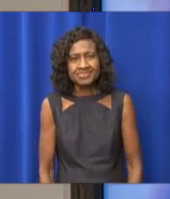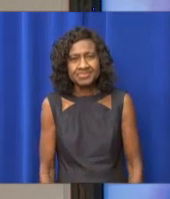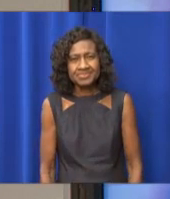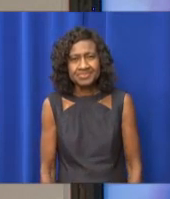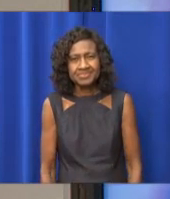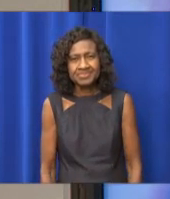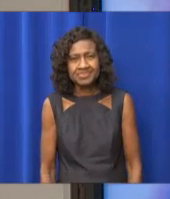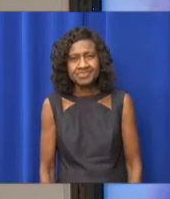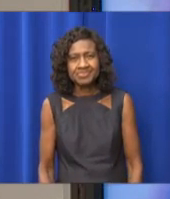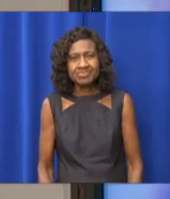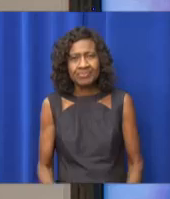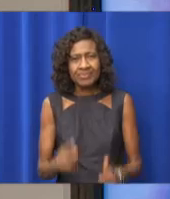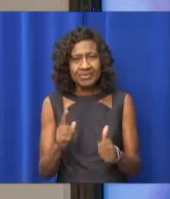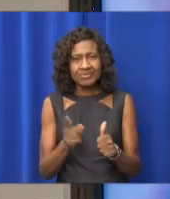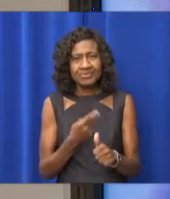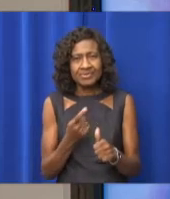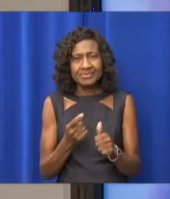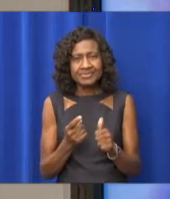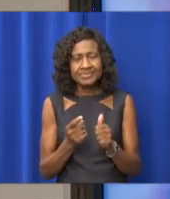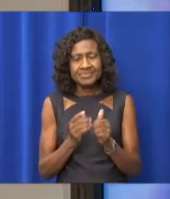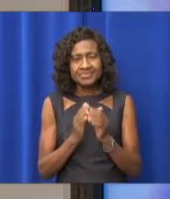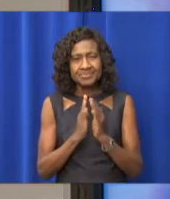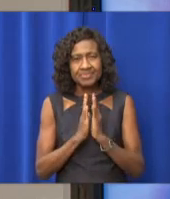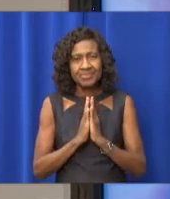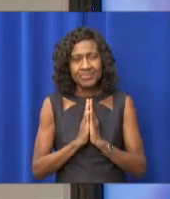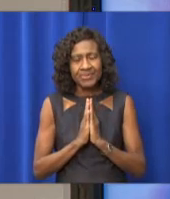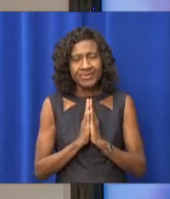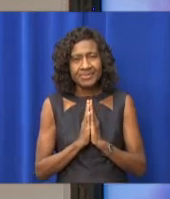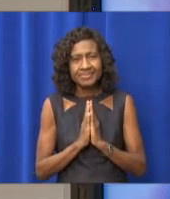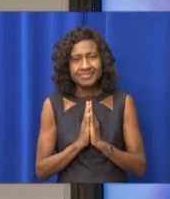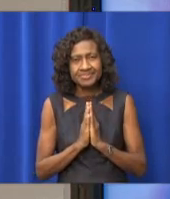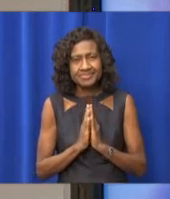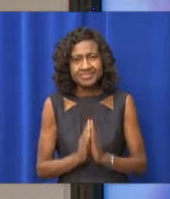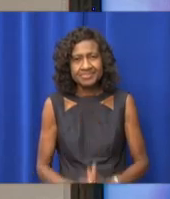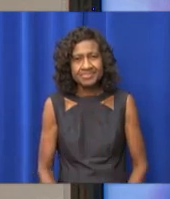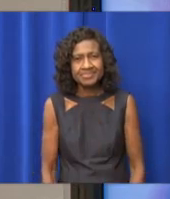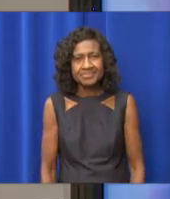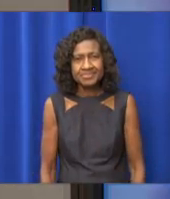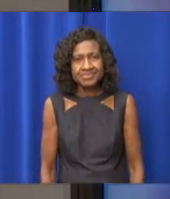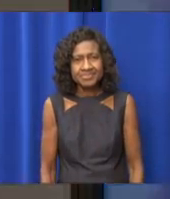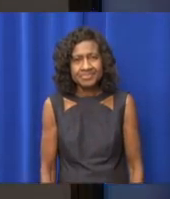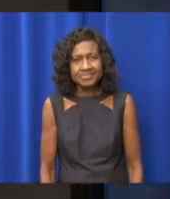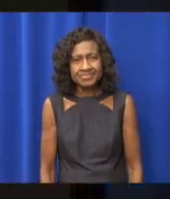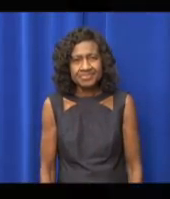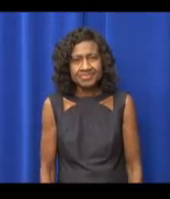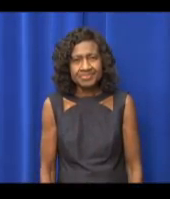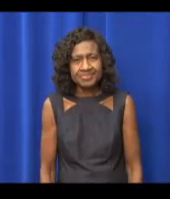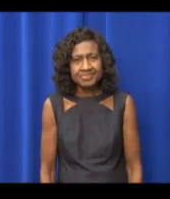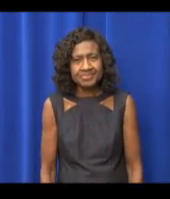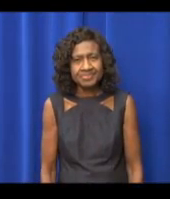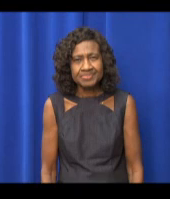Radio Cayman. We go first to Reverend Rohan Forrester for today's prayer.